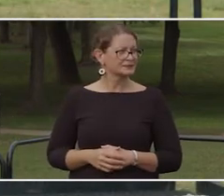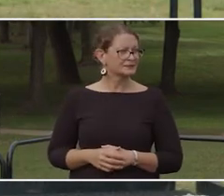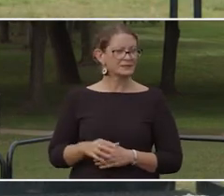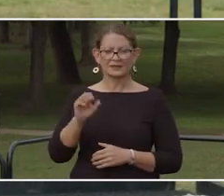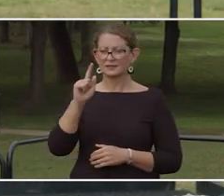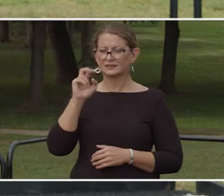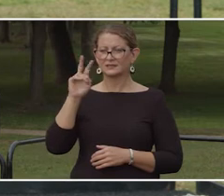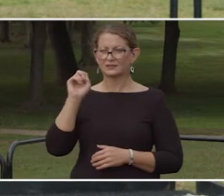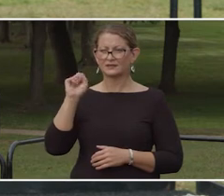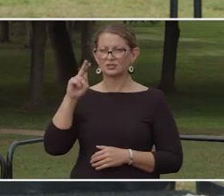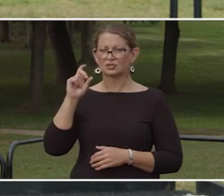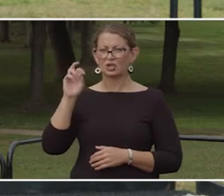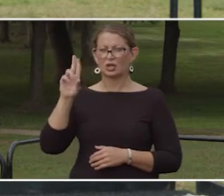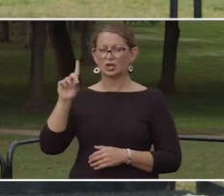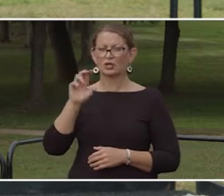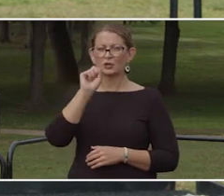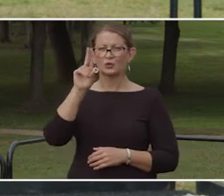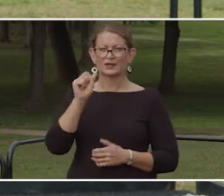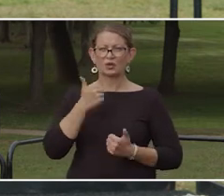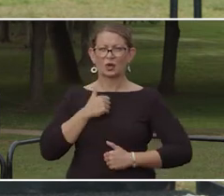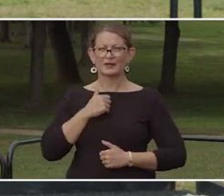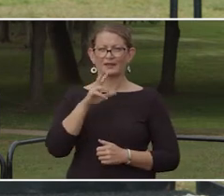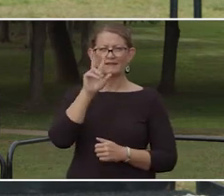Steve Stoddard, United States Army, Vietnam,